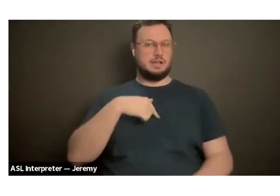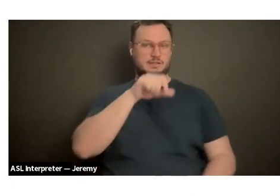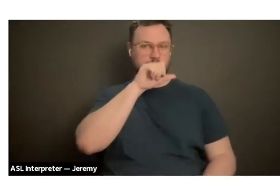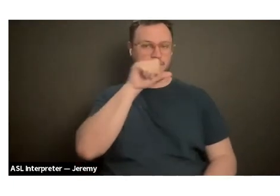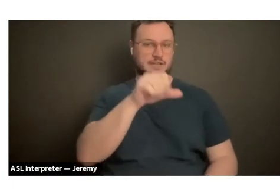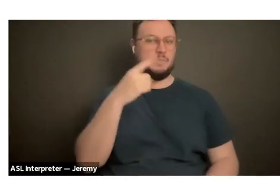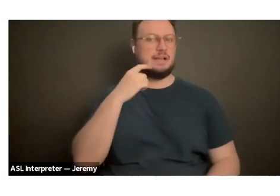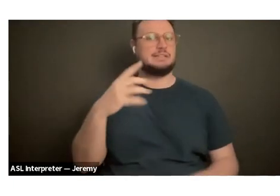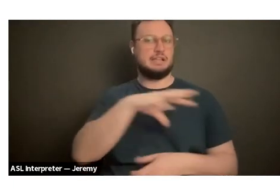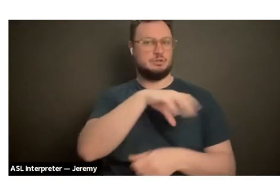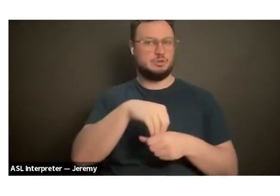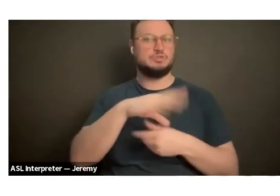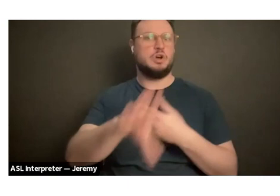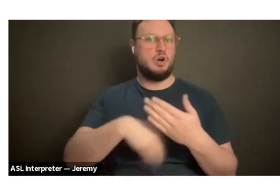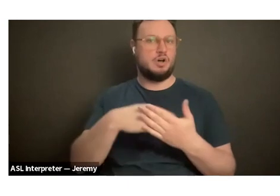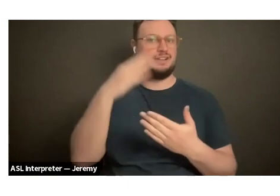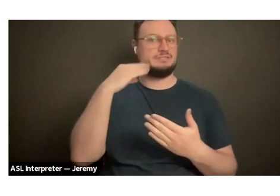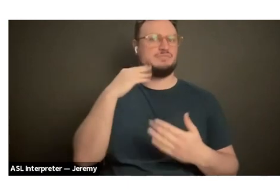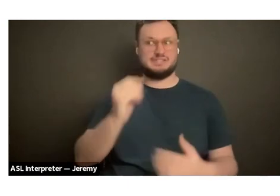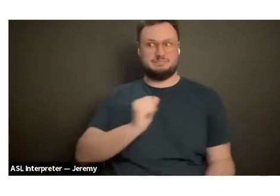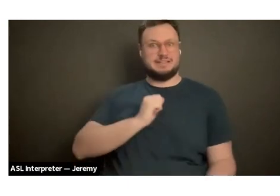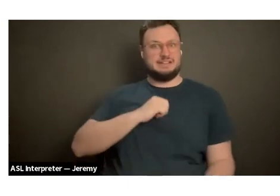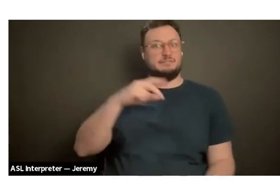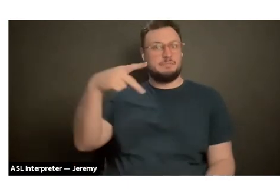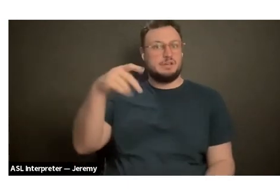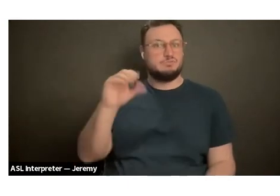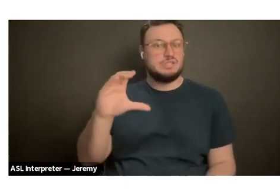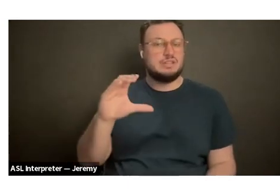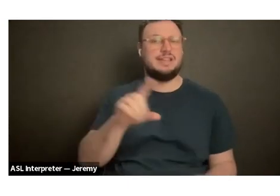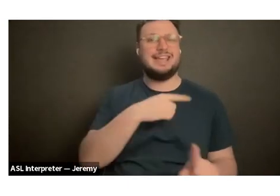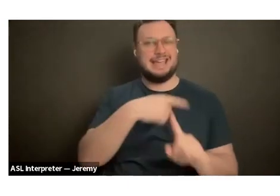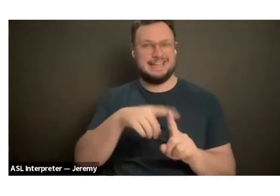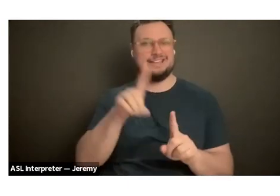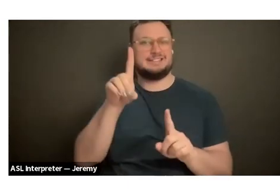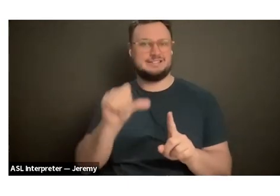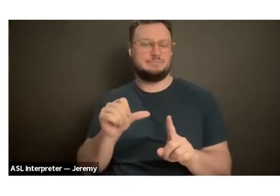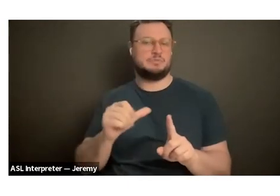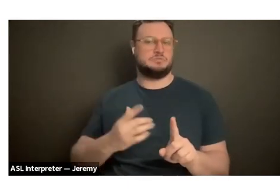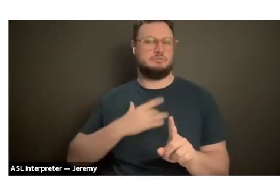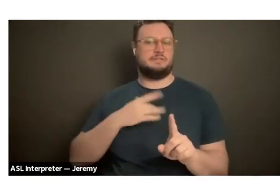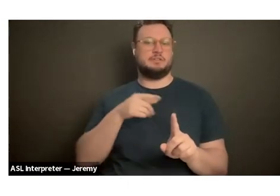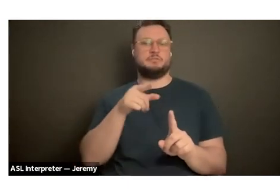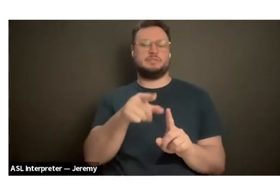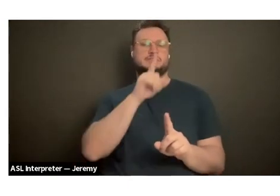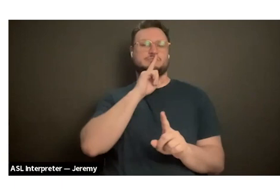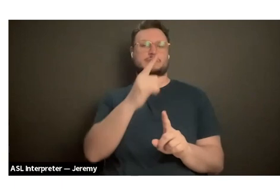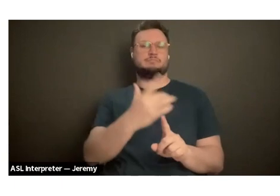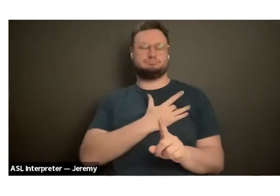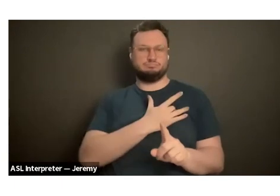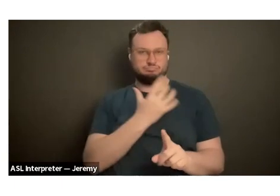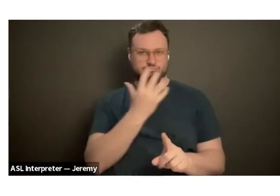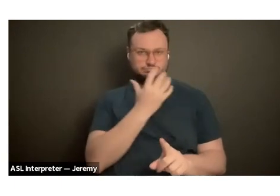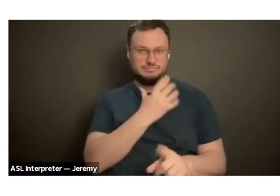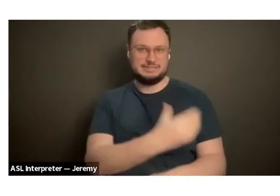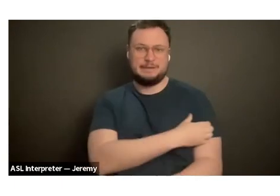as a person of color, as a disabled man. So I think this is something that I really, really find really